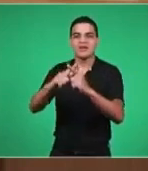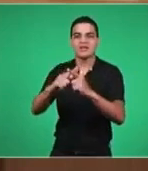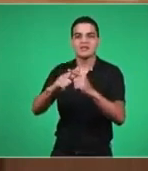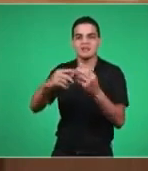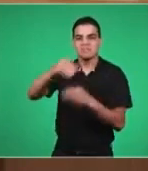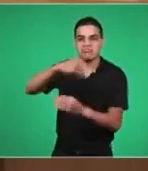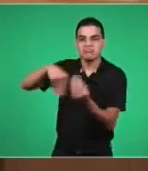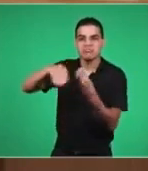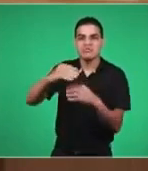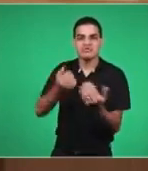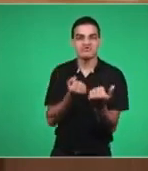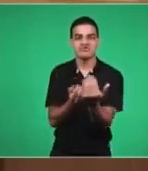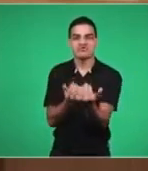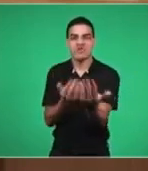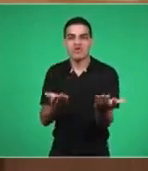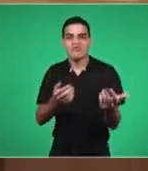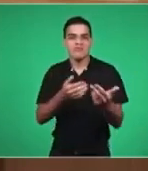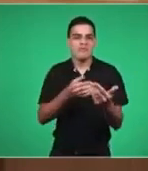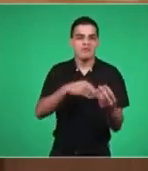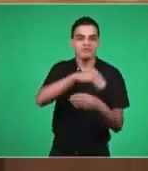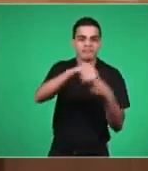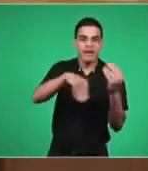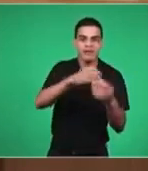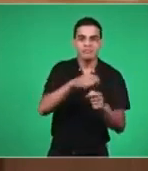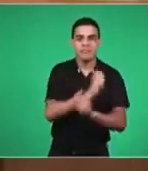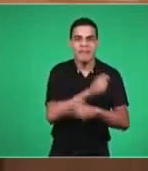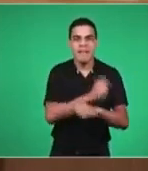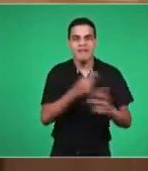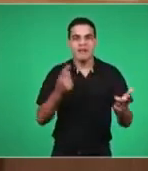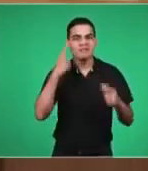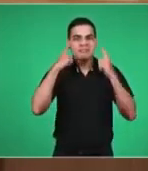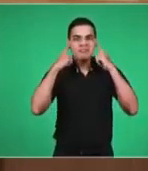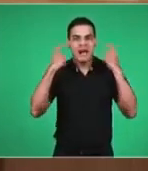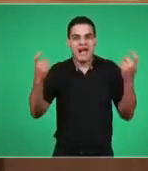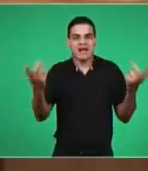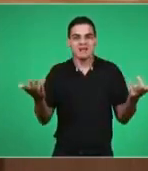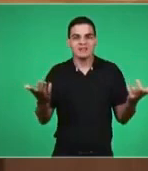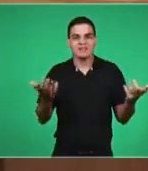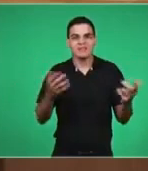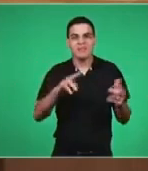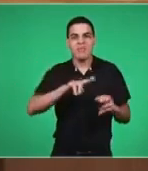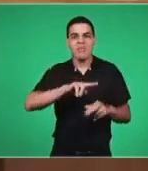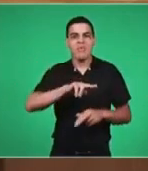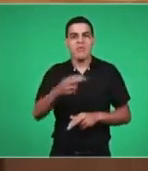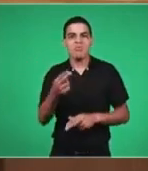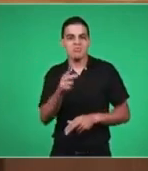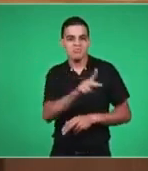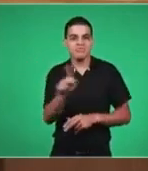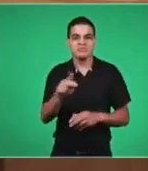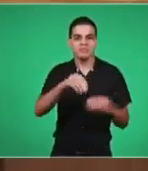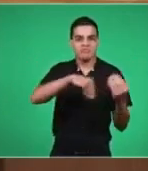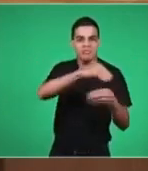We have to let go of all of these things of the world so that we can come and serve the Lord fully.